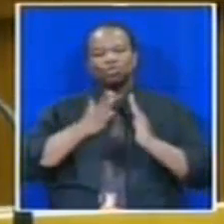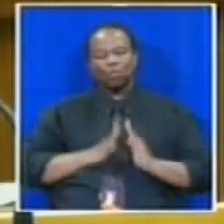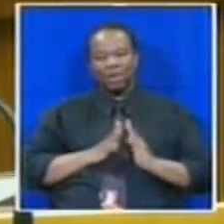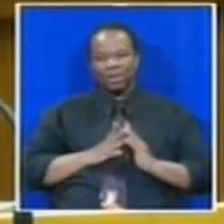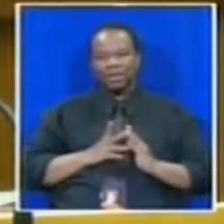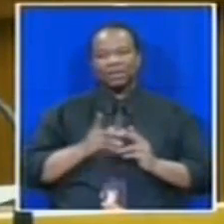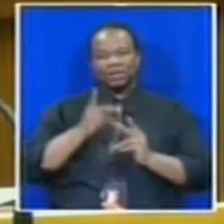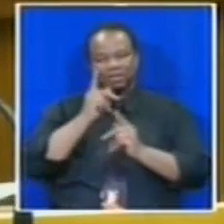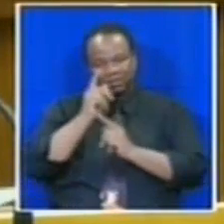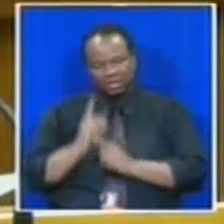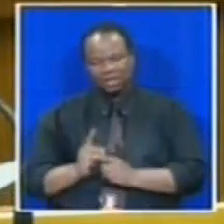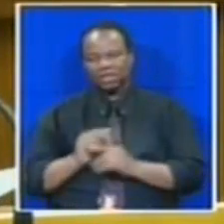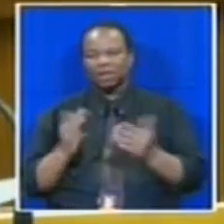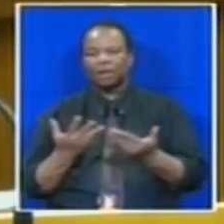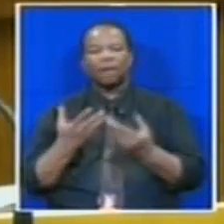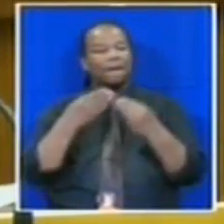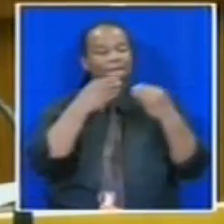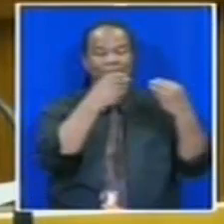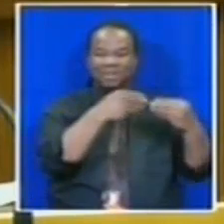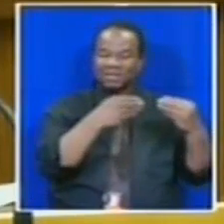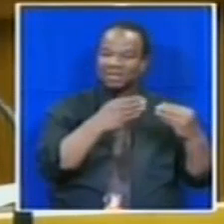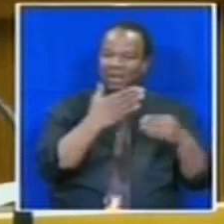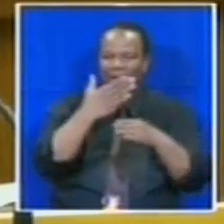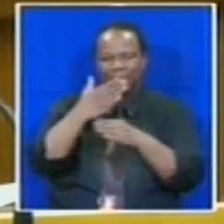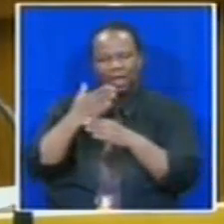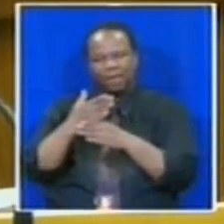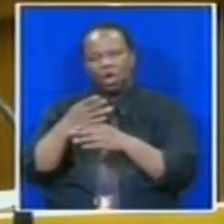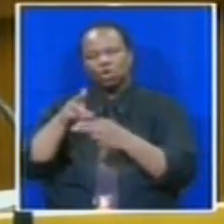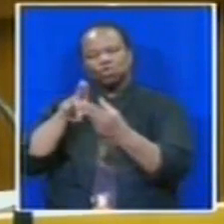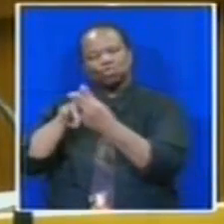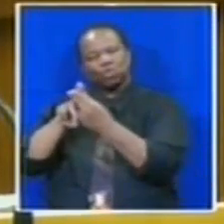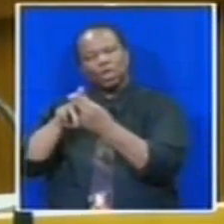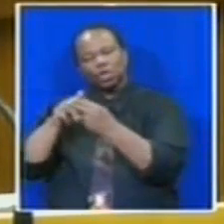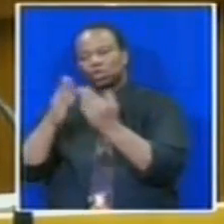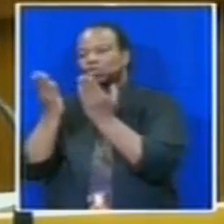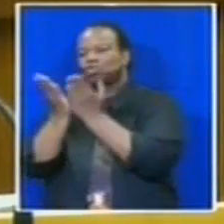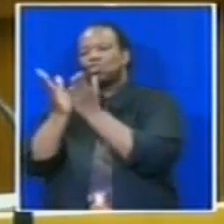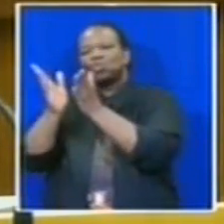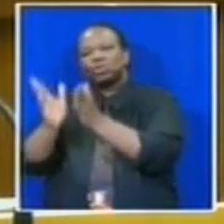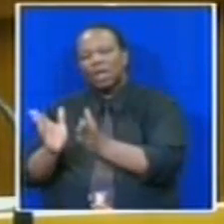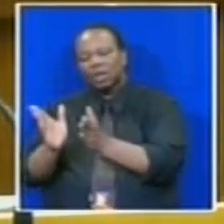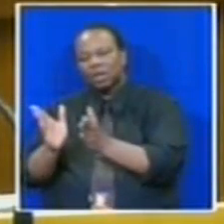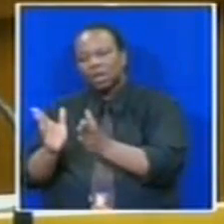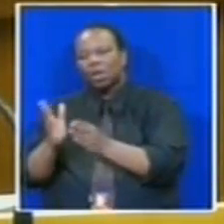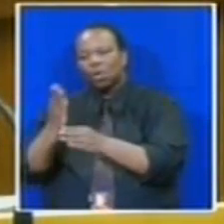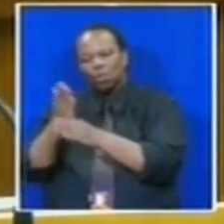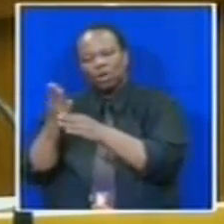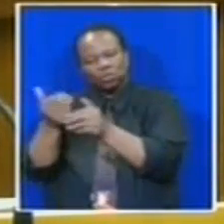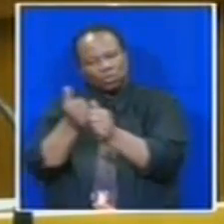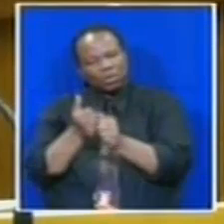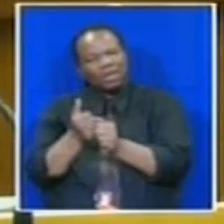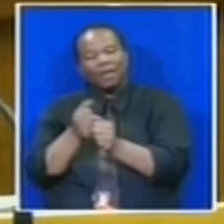as government, business, labor, communities, youth, and students to work together to give effect to this social